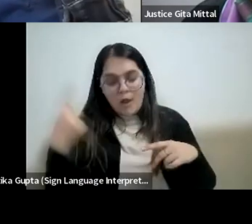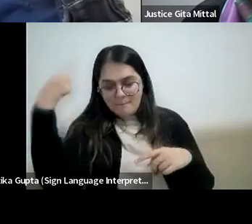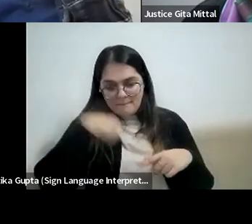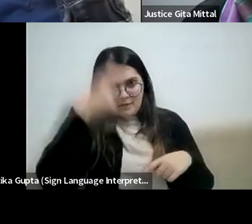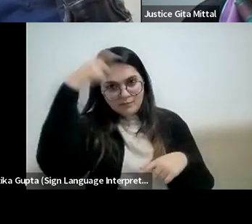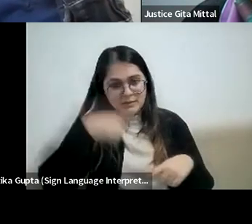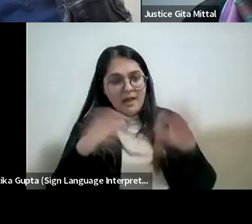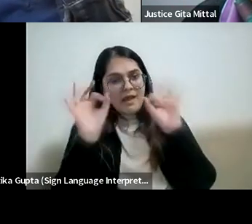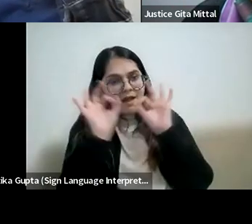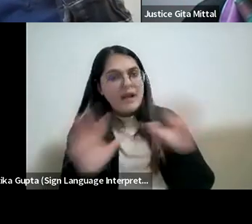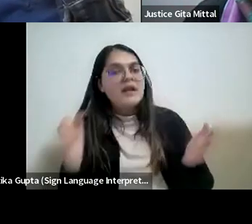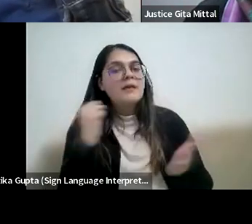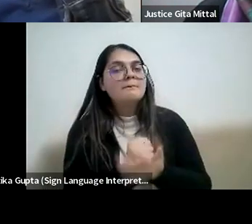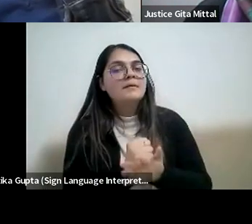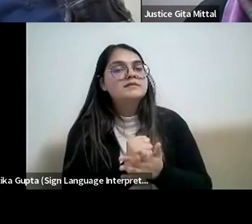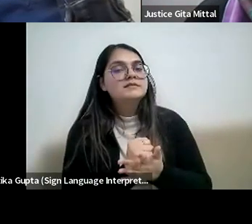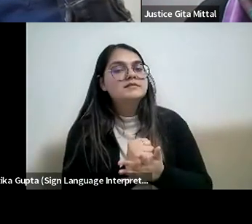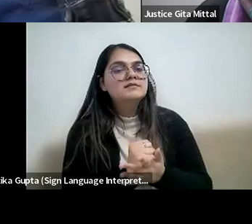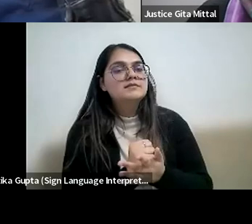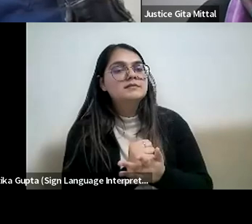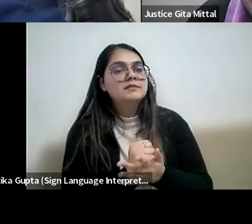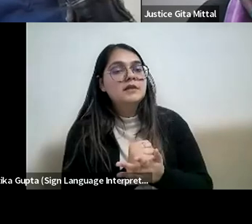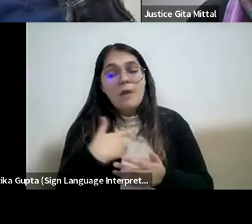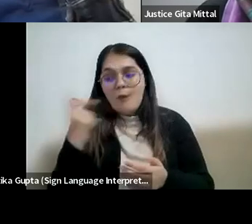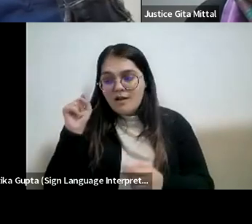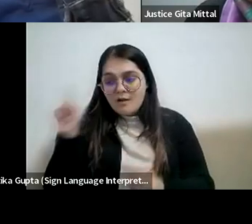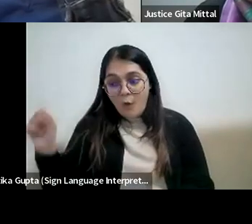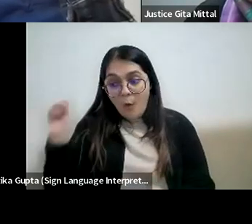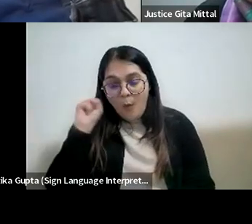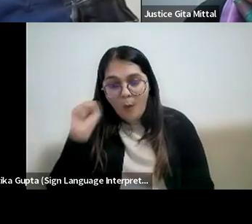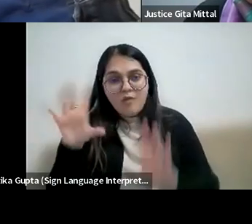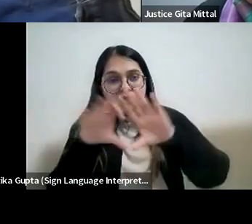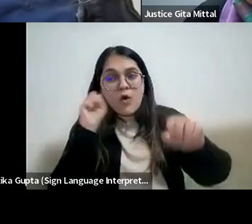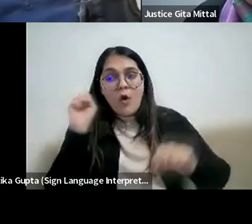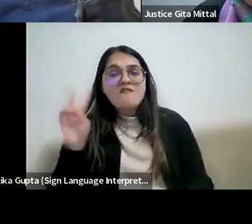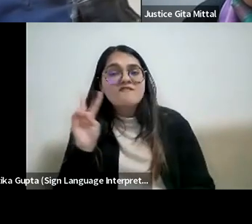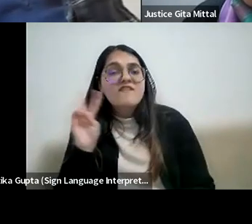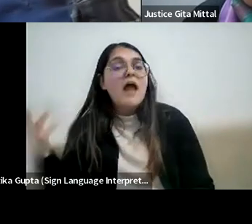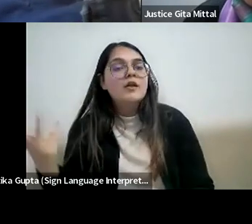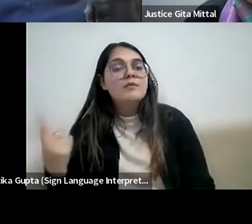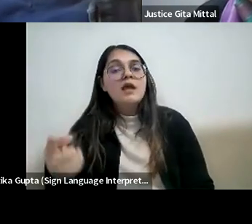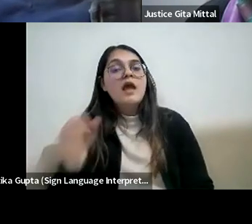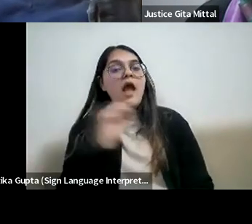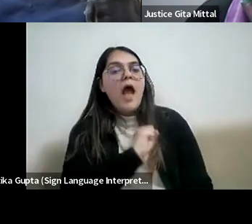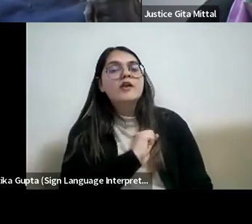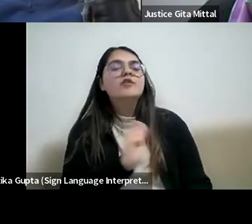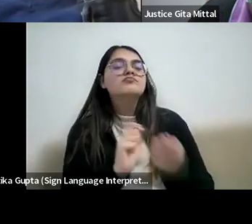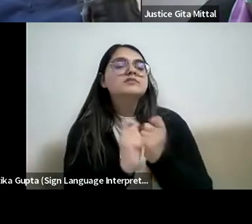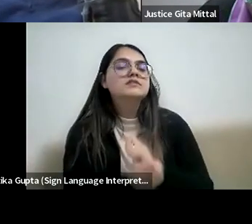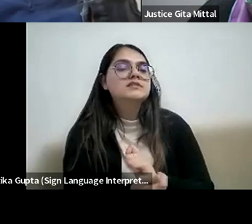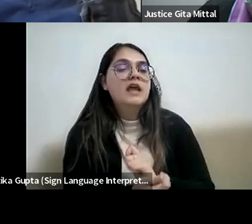should prepare ourselves to be able to value it. We must have attitudinal change.